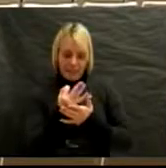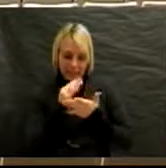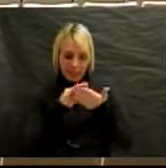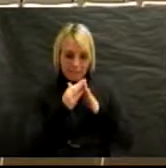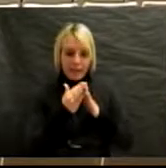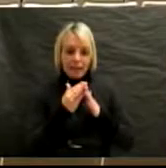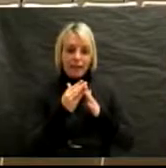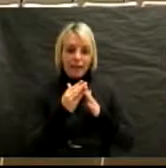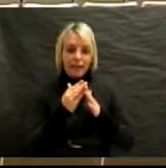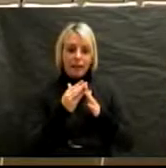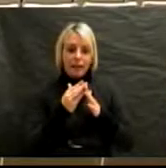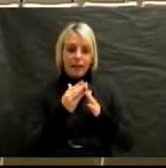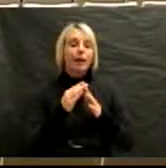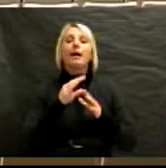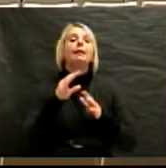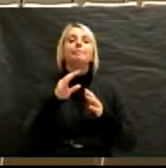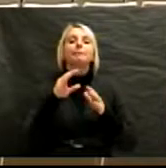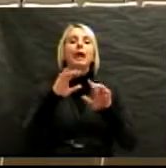Committee.